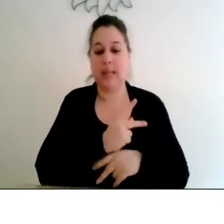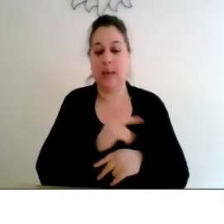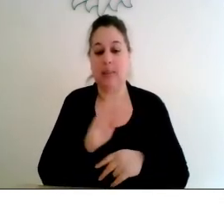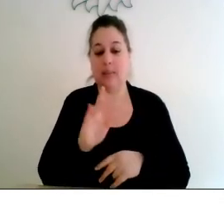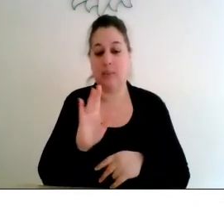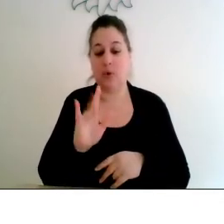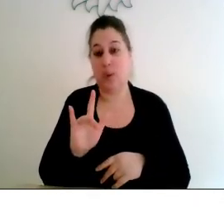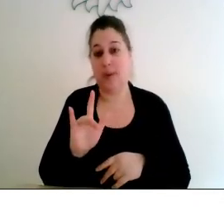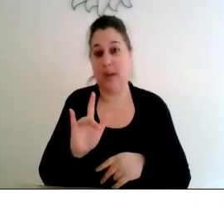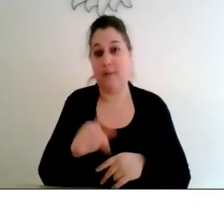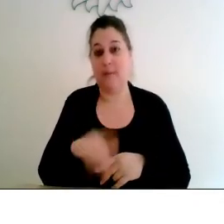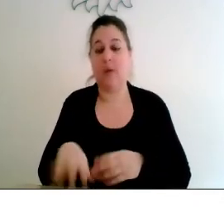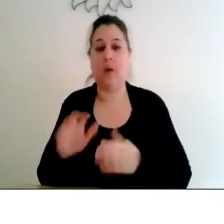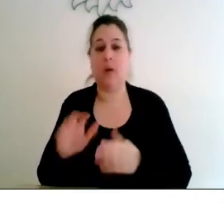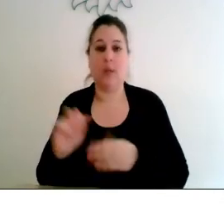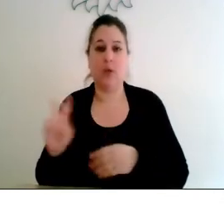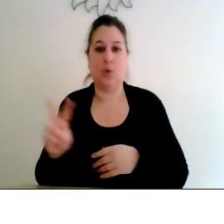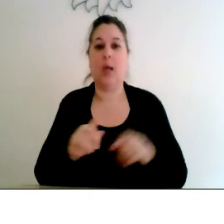Okay.